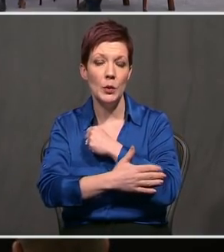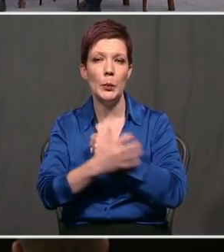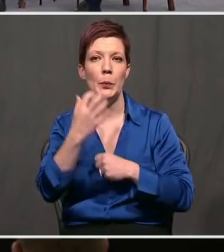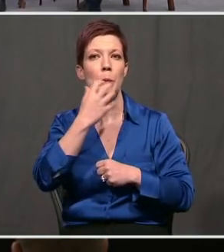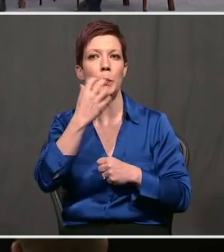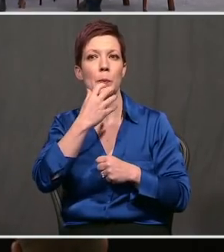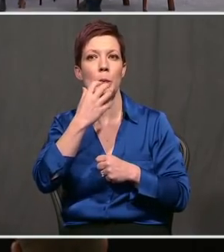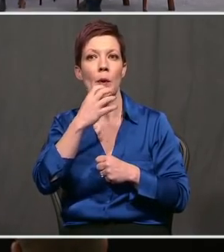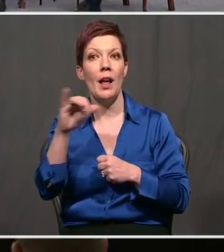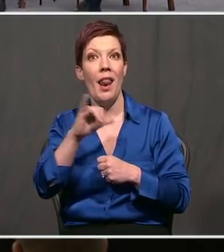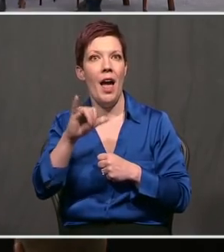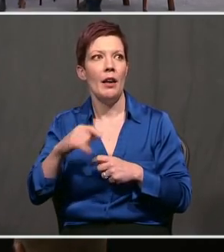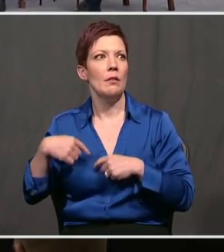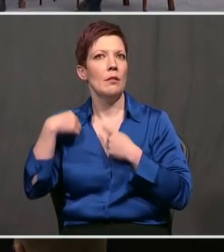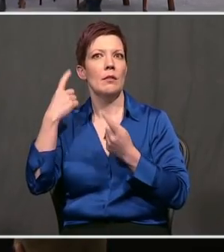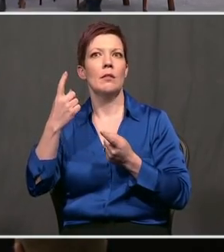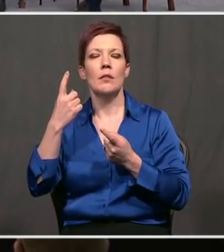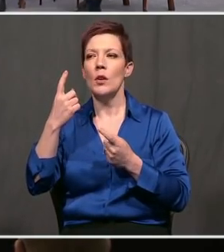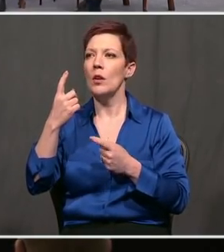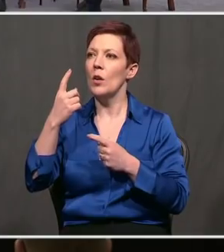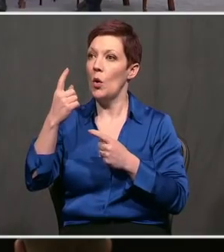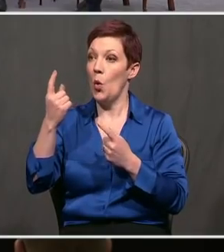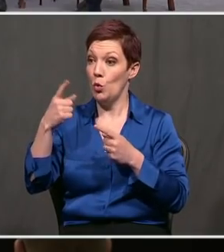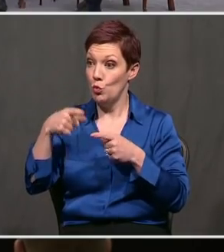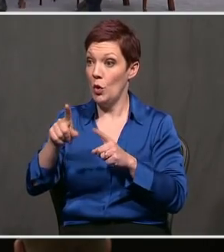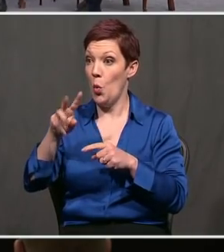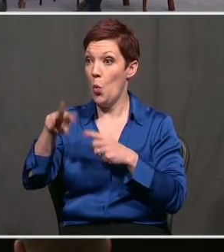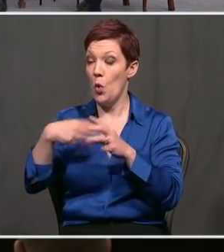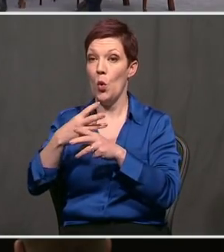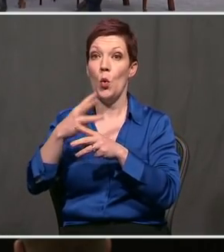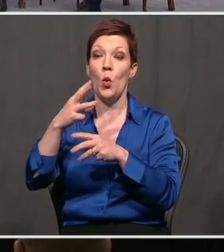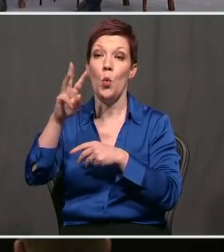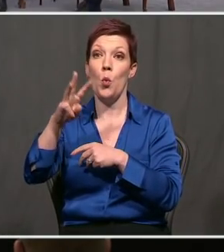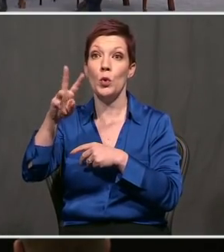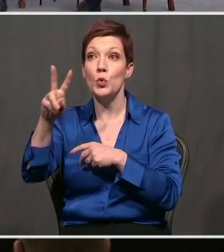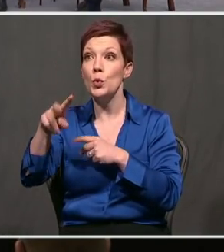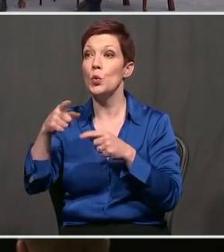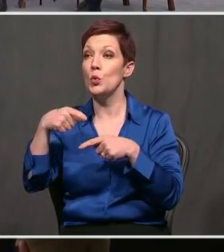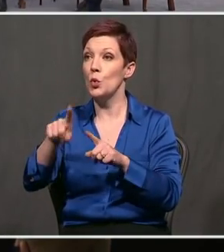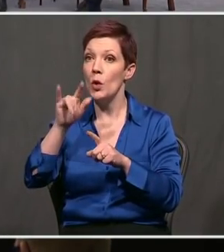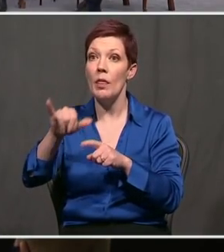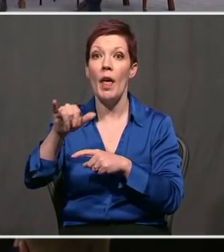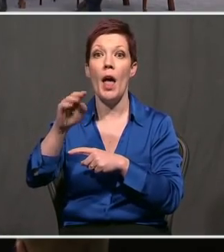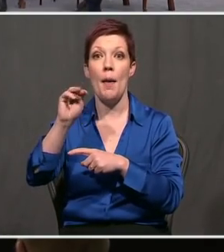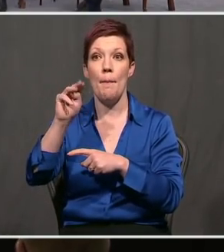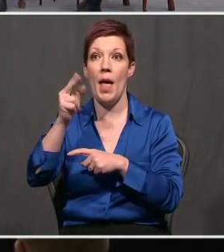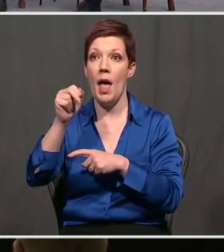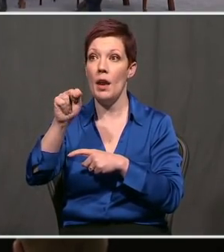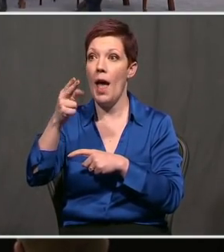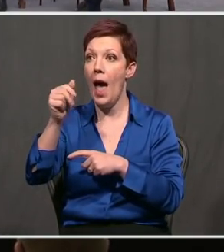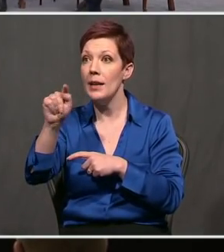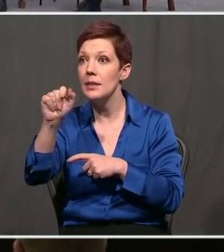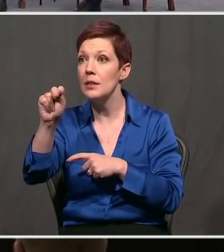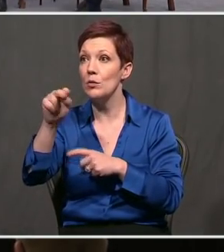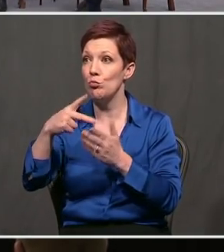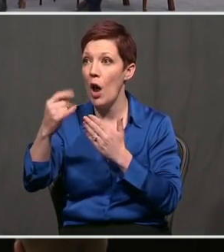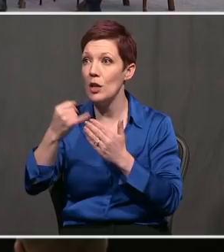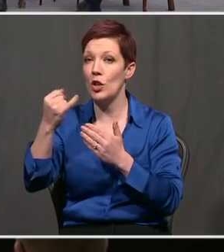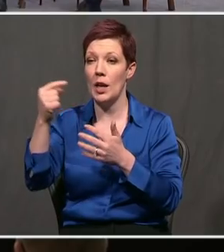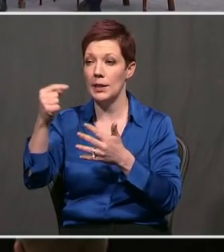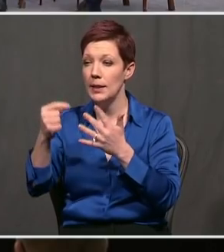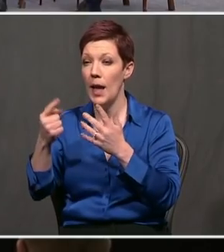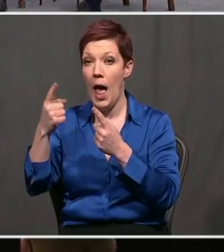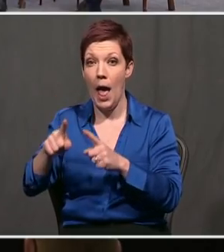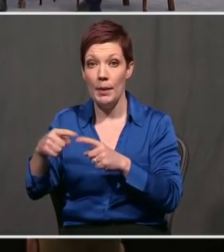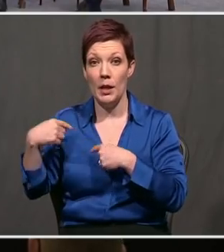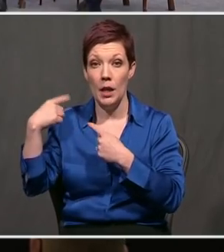in World War II, what people did with the Manhattan Project, what people did with the Apollo Project. And I just want to express my public appreciation to the people who really are making this